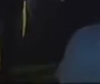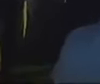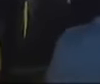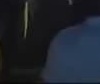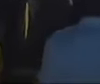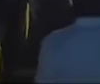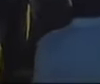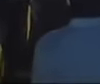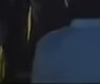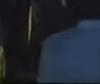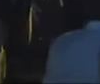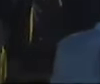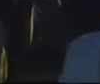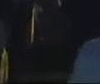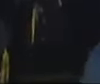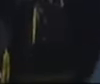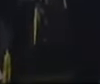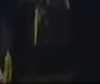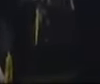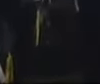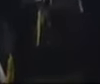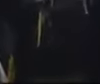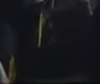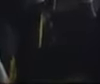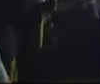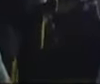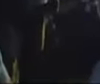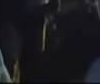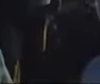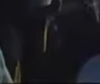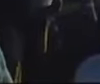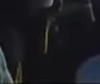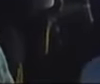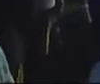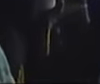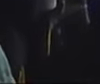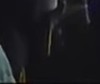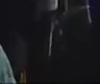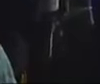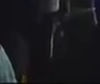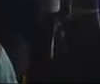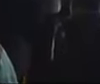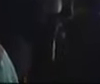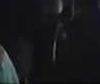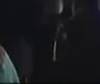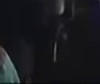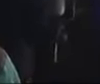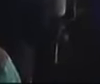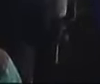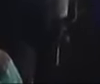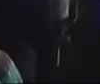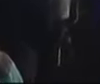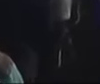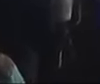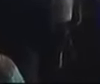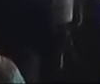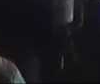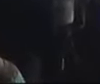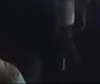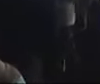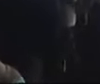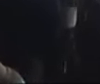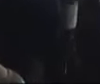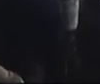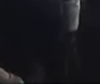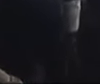here. Please make sure that you maintain, thank God for the protocol, so that you don't interrupt our dignitaries. Let's just keep them in a